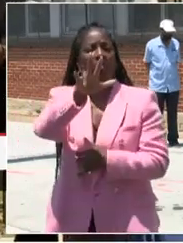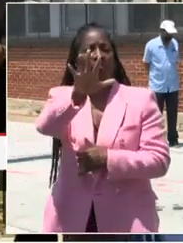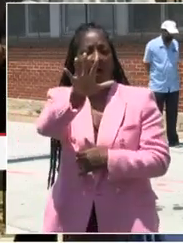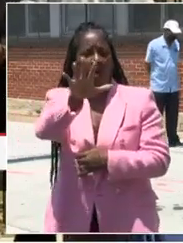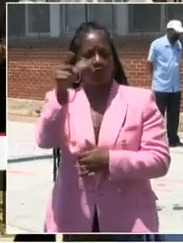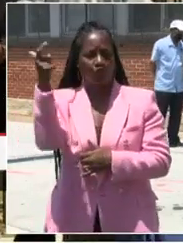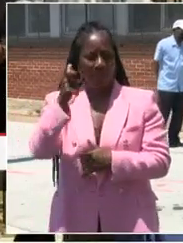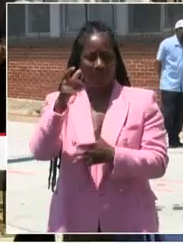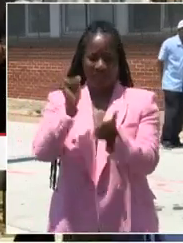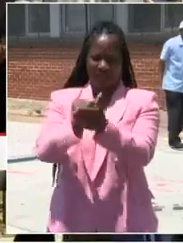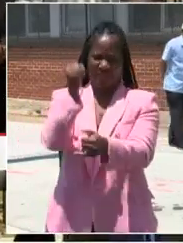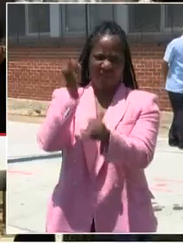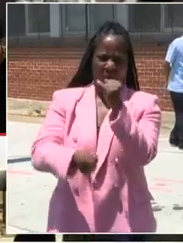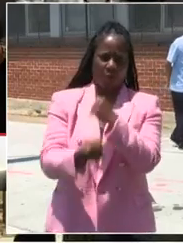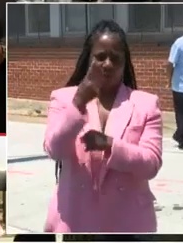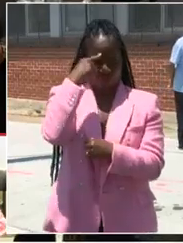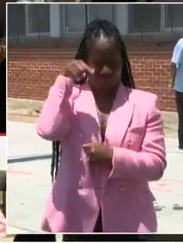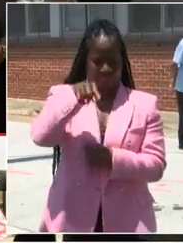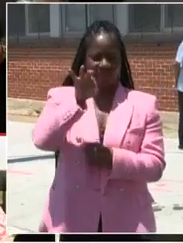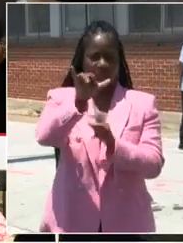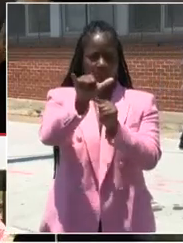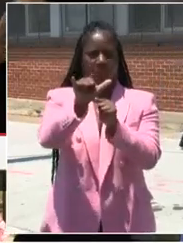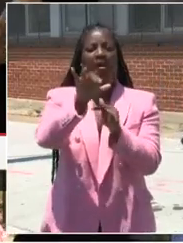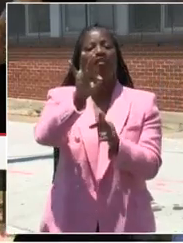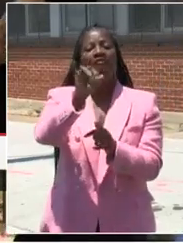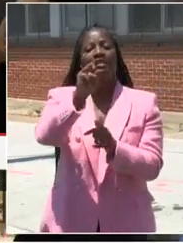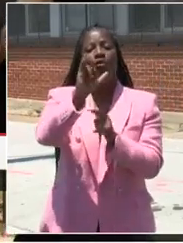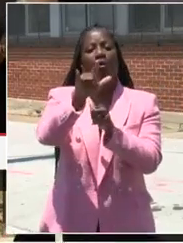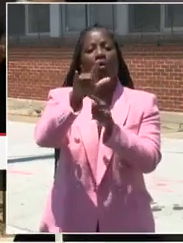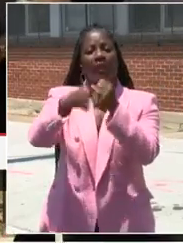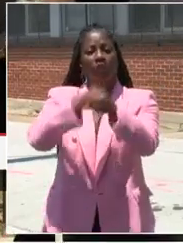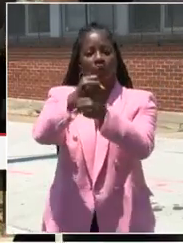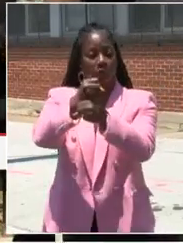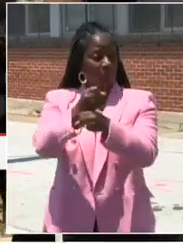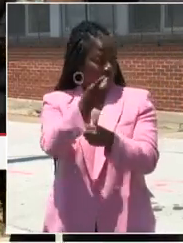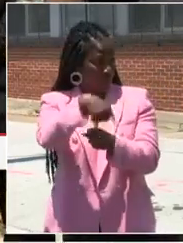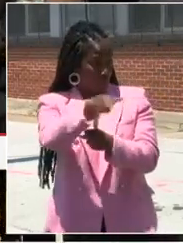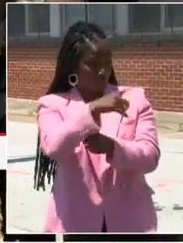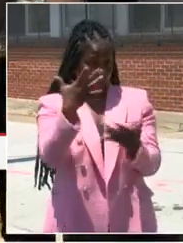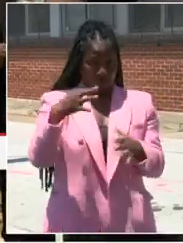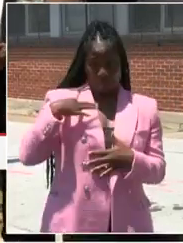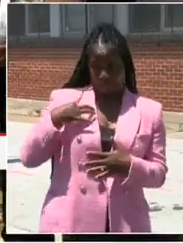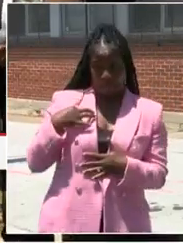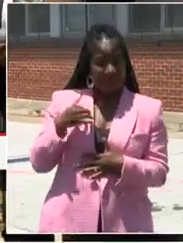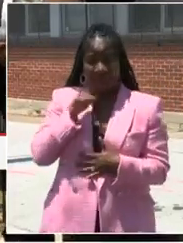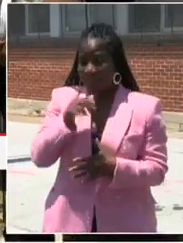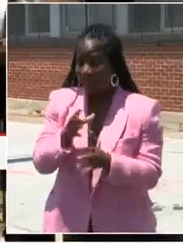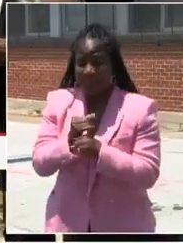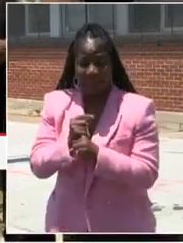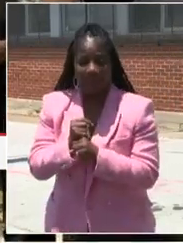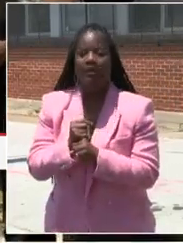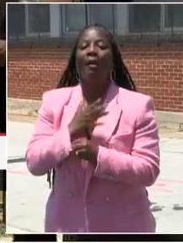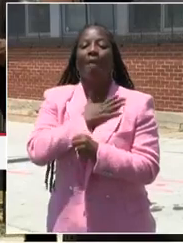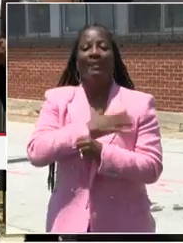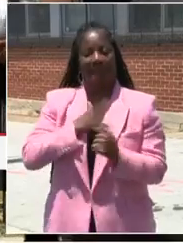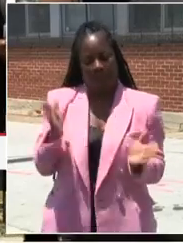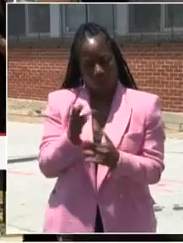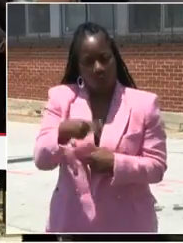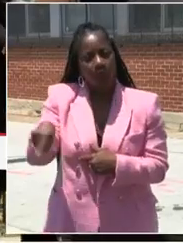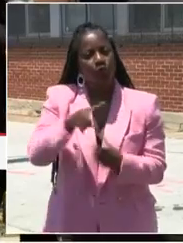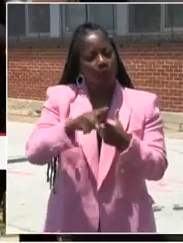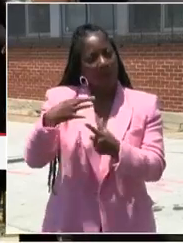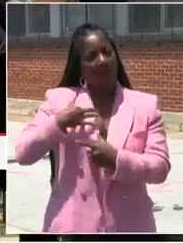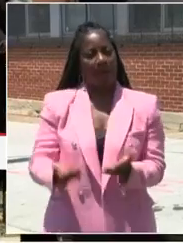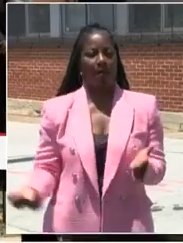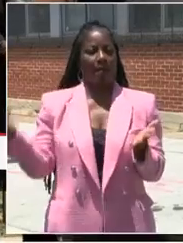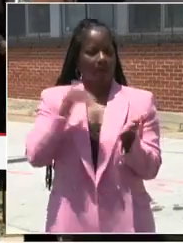the final cycle for this fiscal year. And so for those who maybe applied and didn't get it, I encourage you to apply again. And